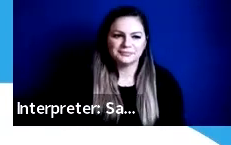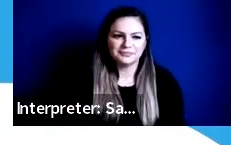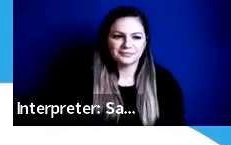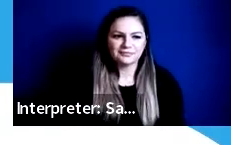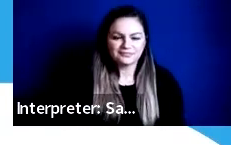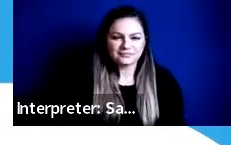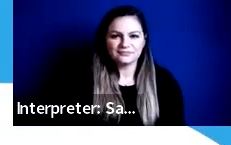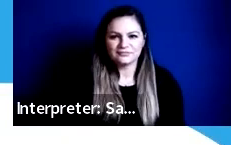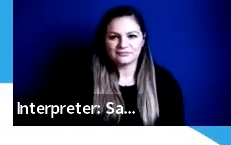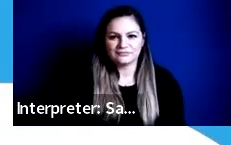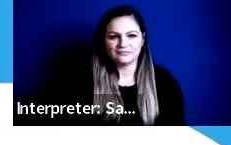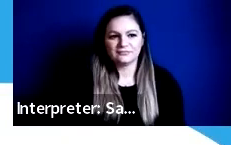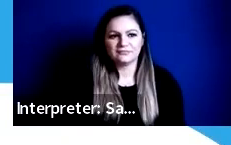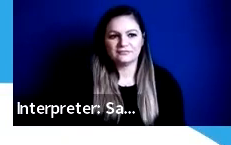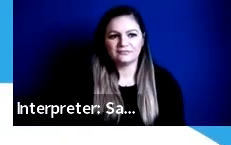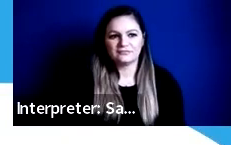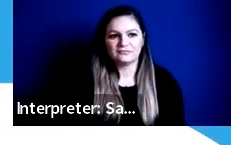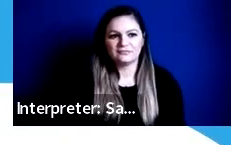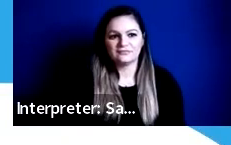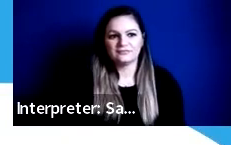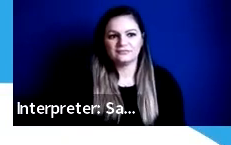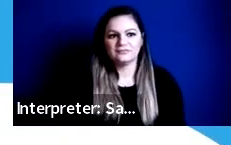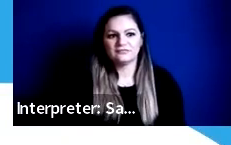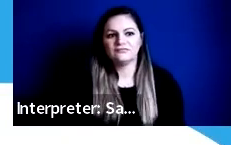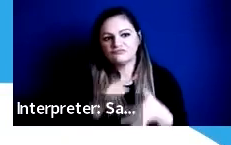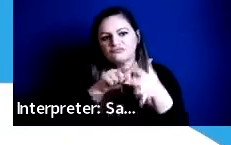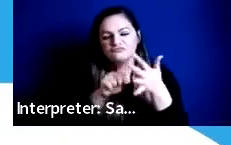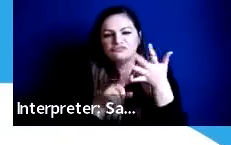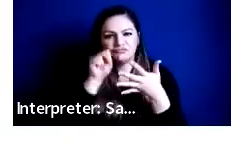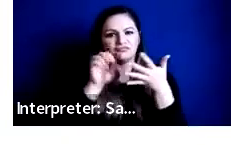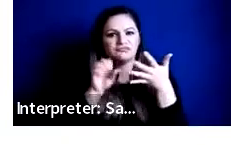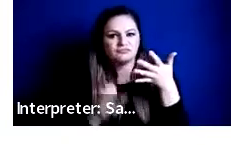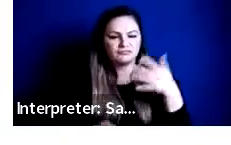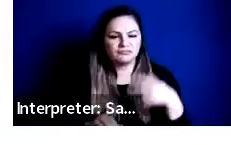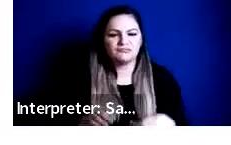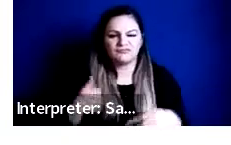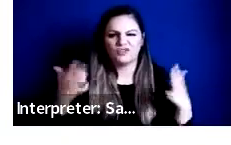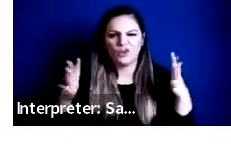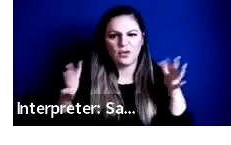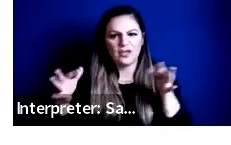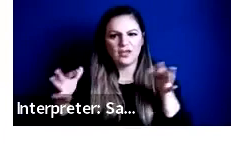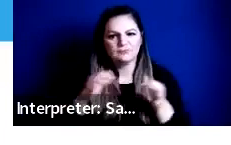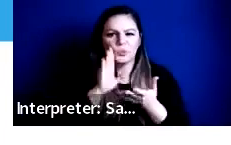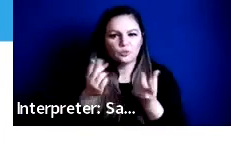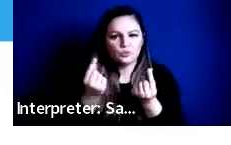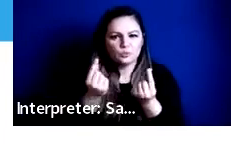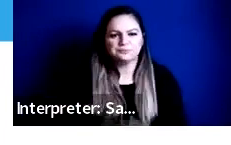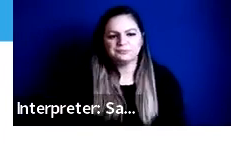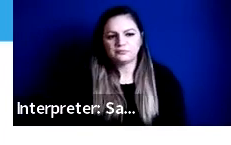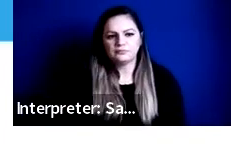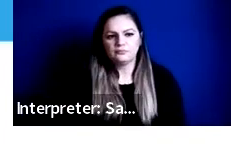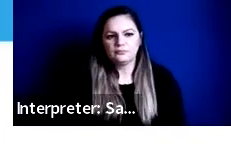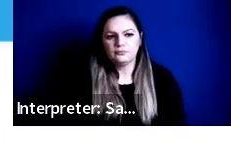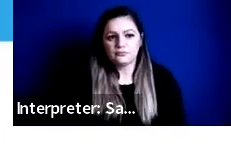Like I said, we're going to roll through the housekeeping, a little bit about UNSHAME, and then we'll get to our presentation. Our campaign